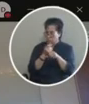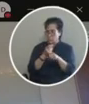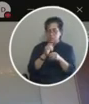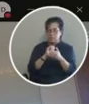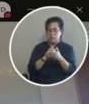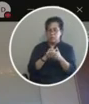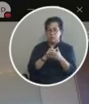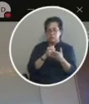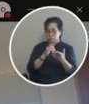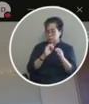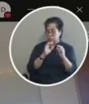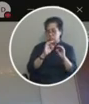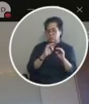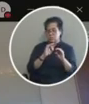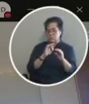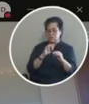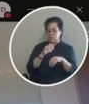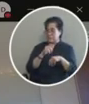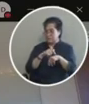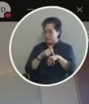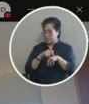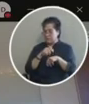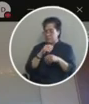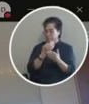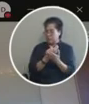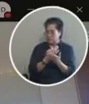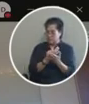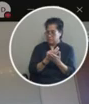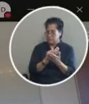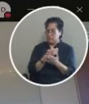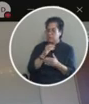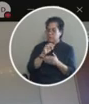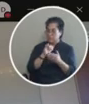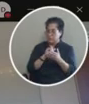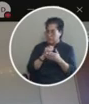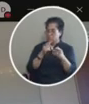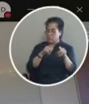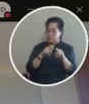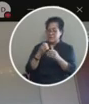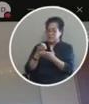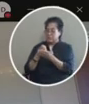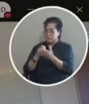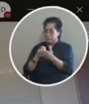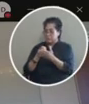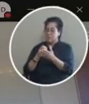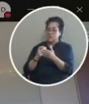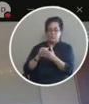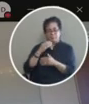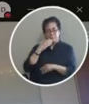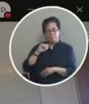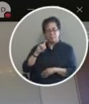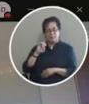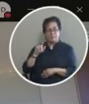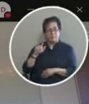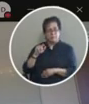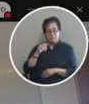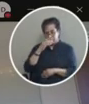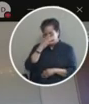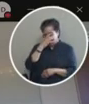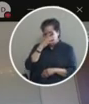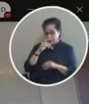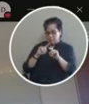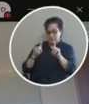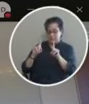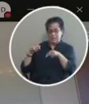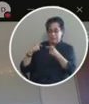not ideal. The timing of the ballpark financing, due to everything that was going on economically at the time, it was just a bad deal. But in the last